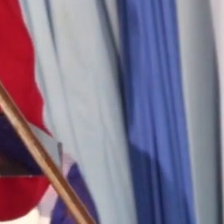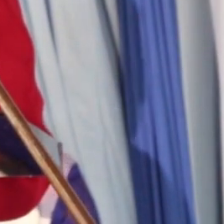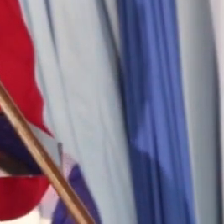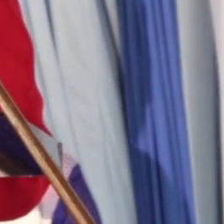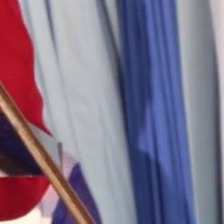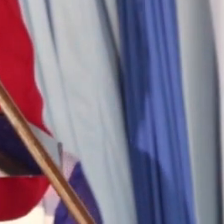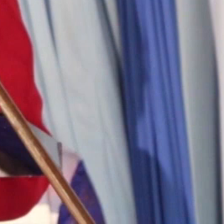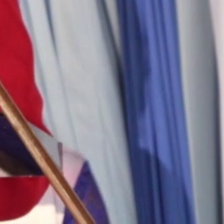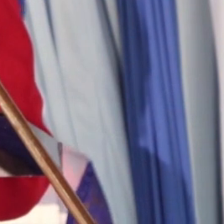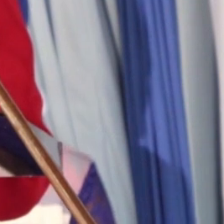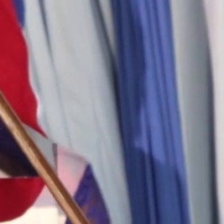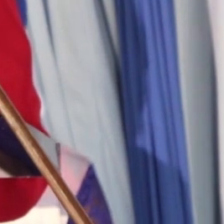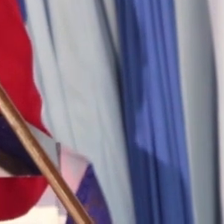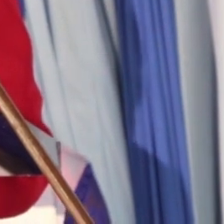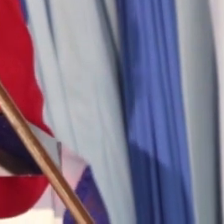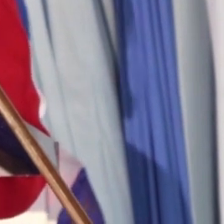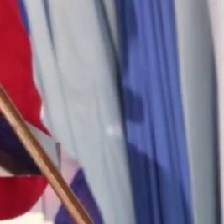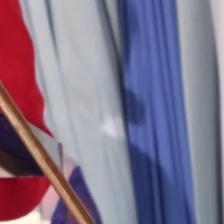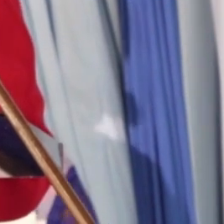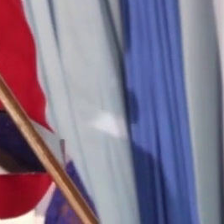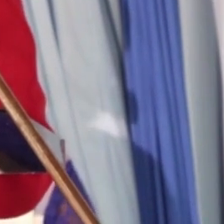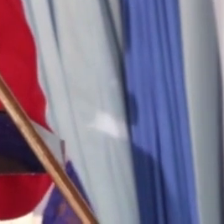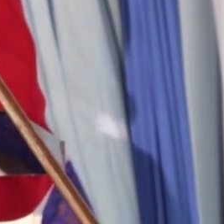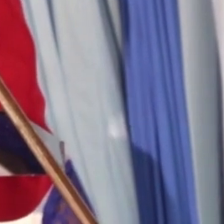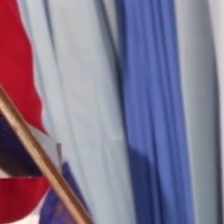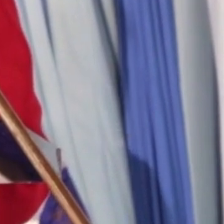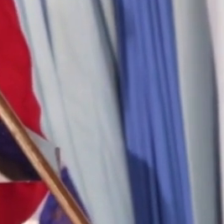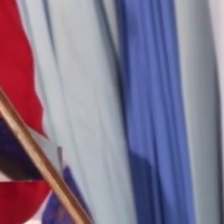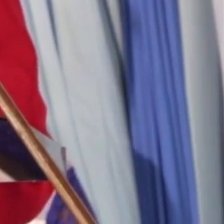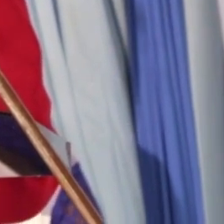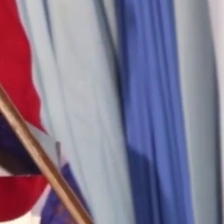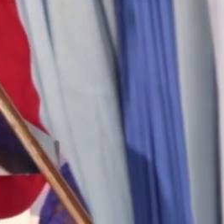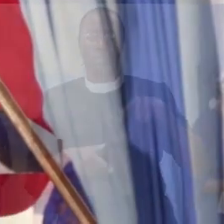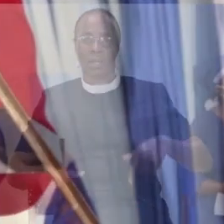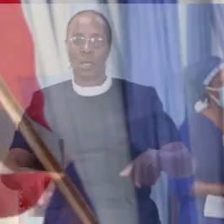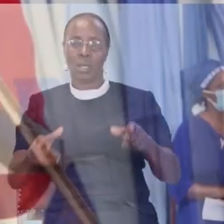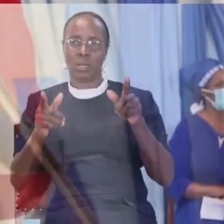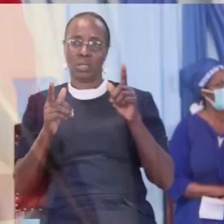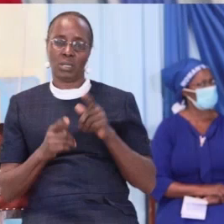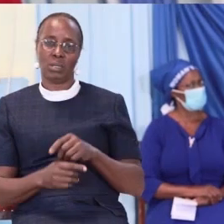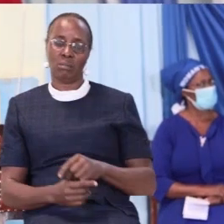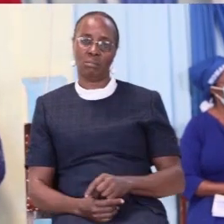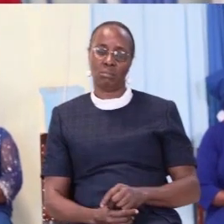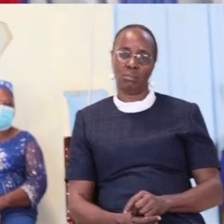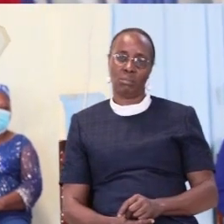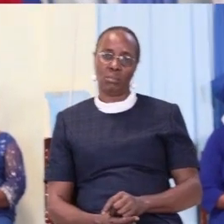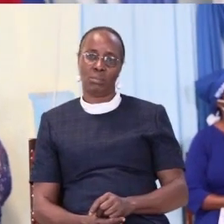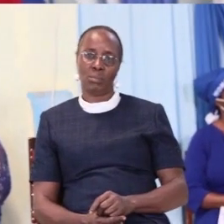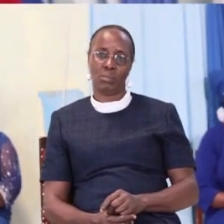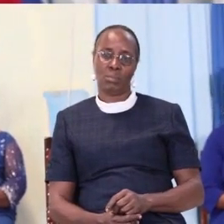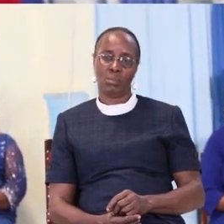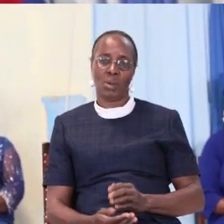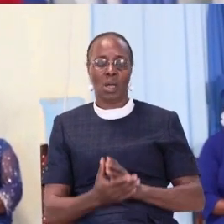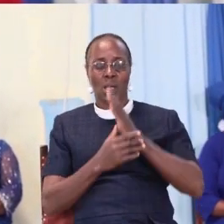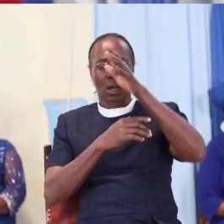and occupy the land belonging to nations greater and more powerful than you. Their cities are large,